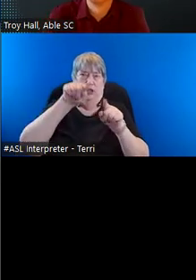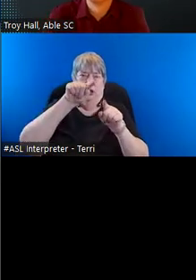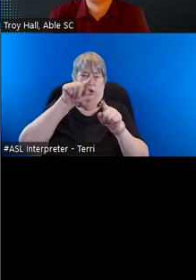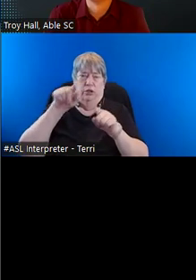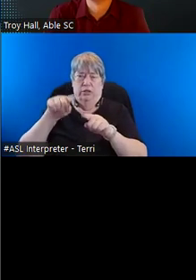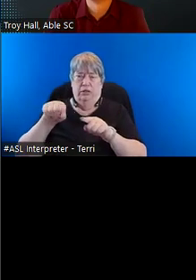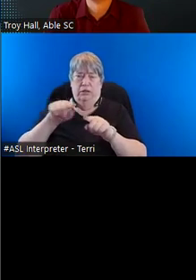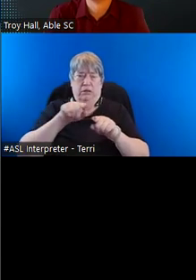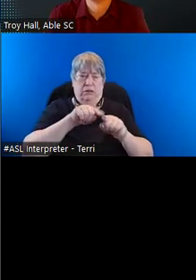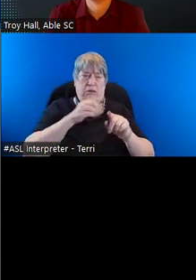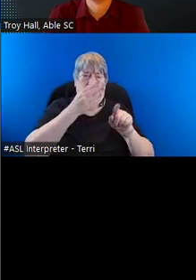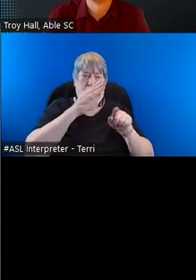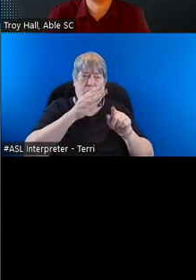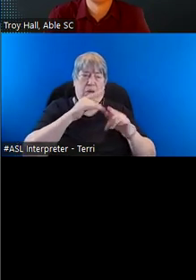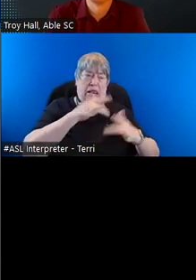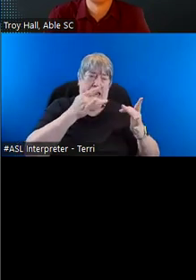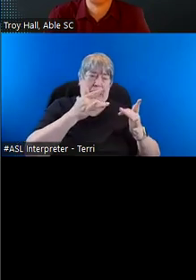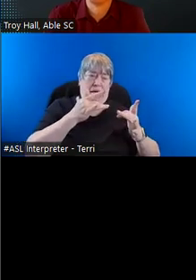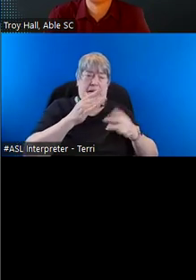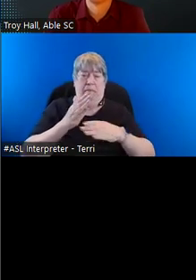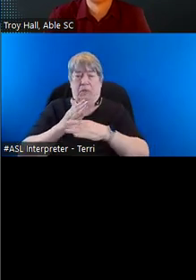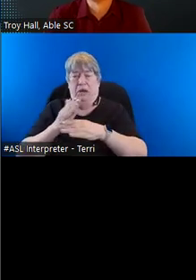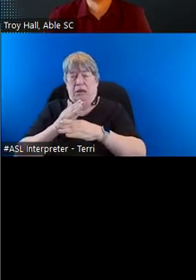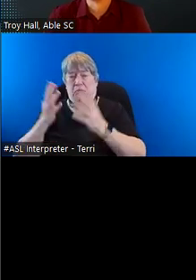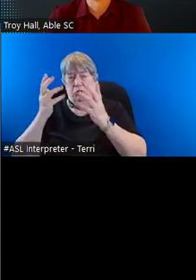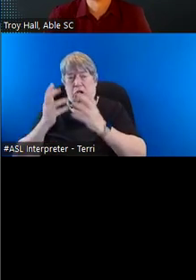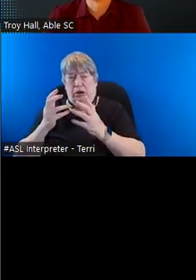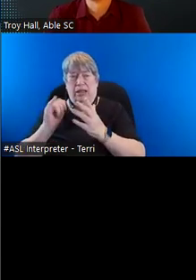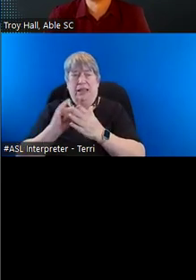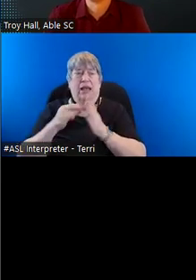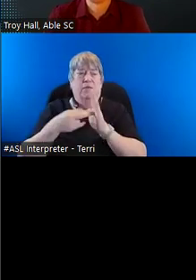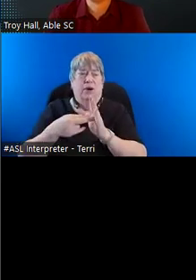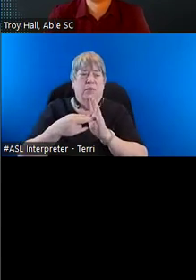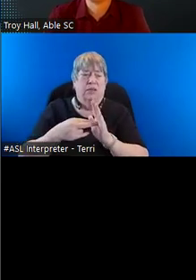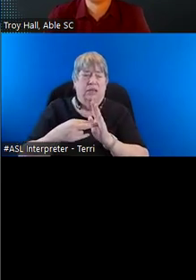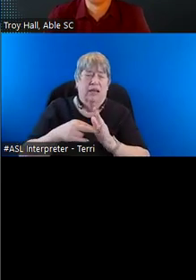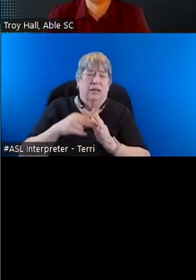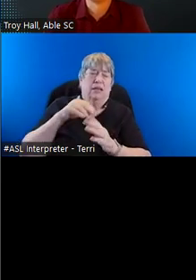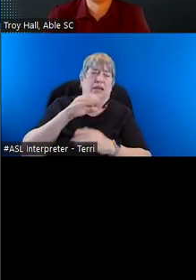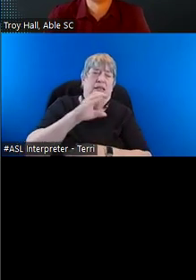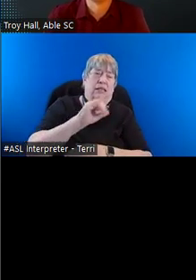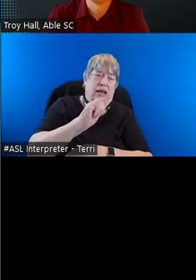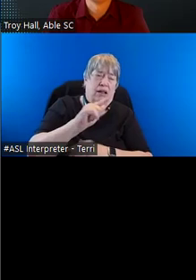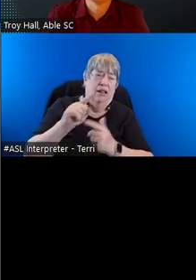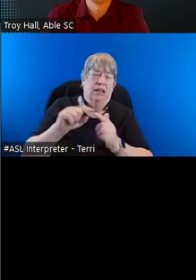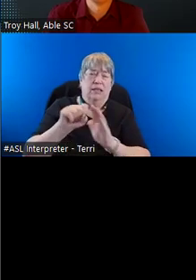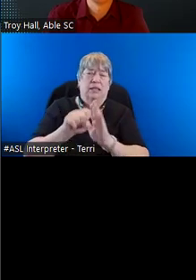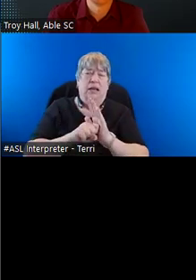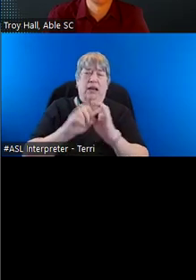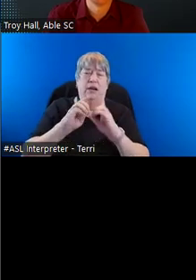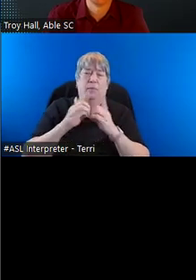blue, and they represent Centers for Independent Living, State Department of Education, and state